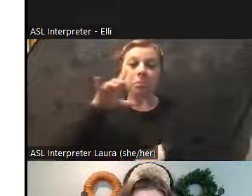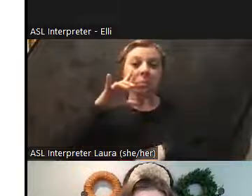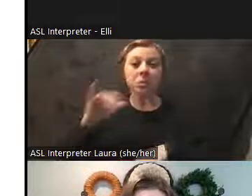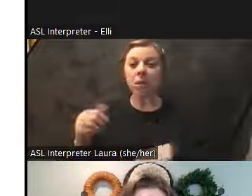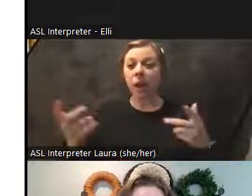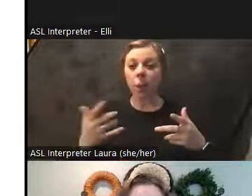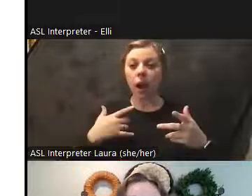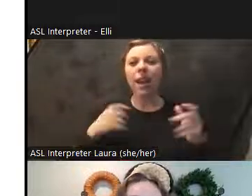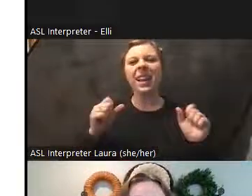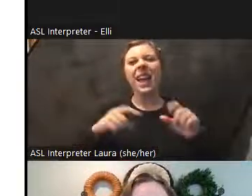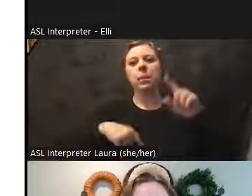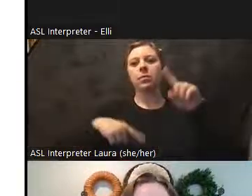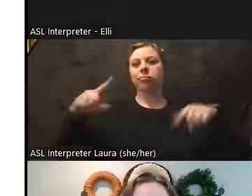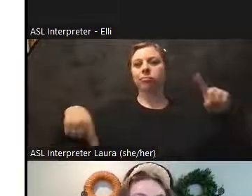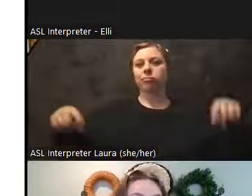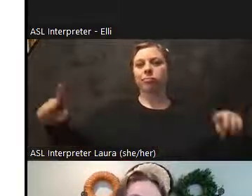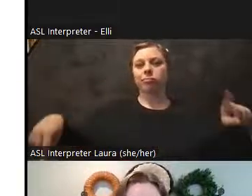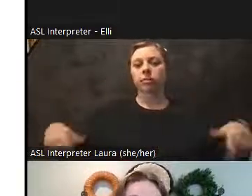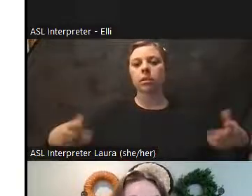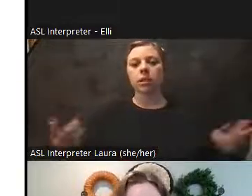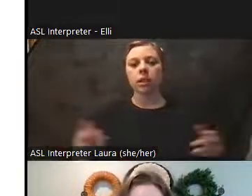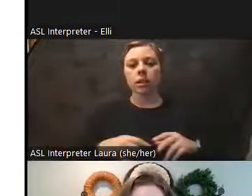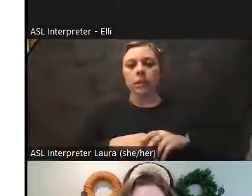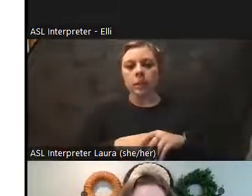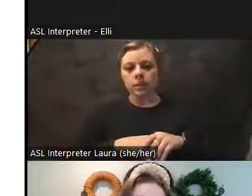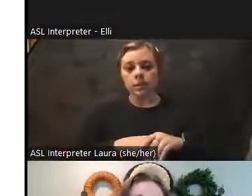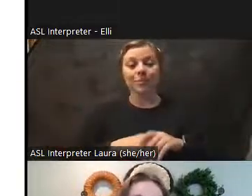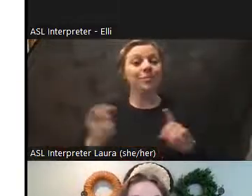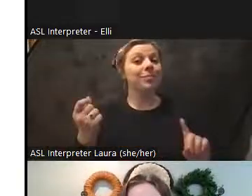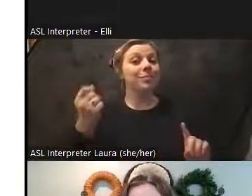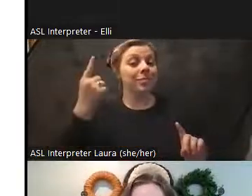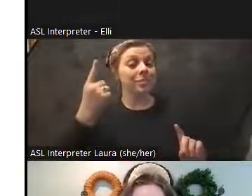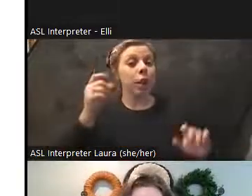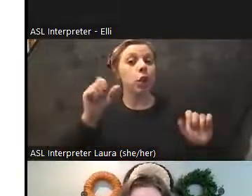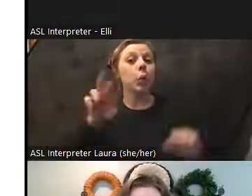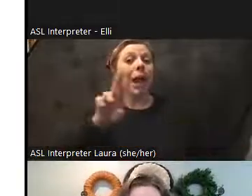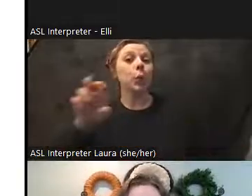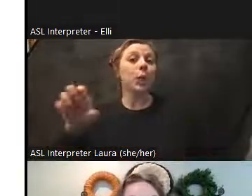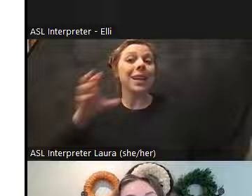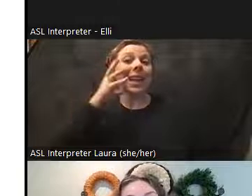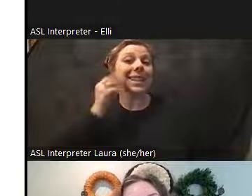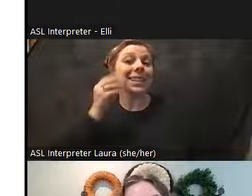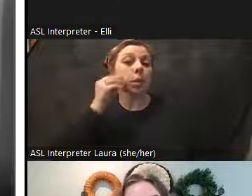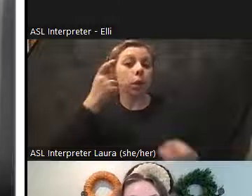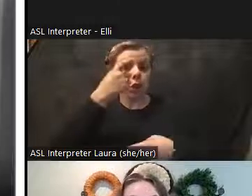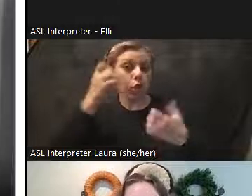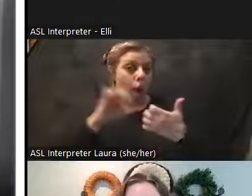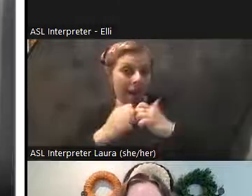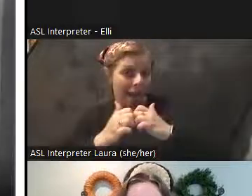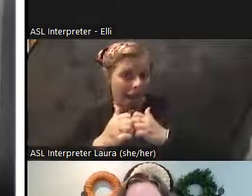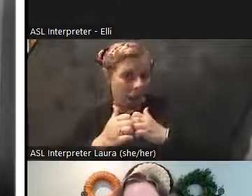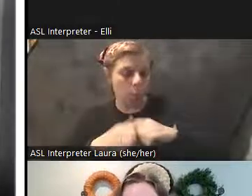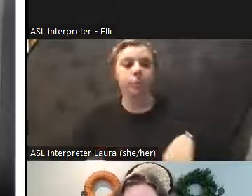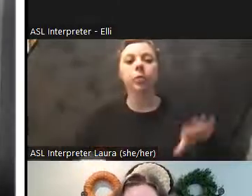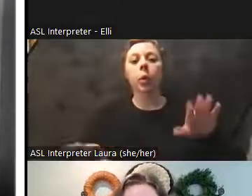different ways, but you can re-experience trauma in the following ways. So you might have things